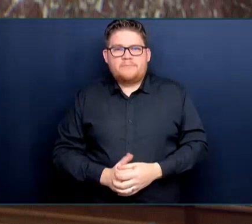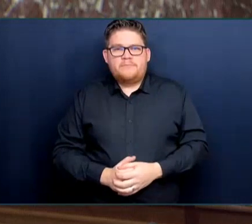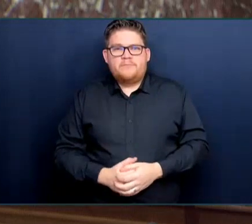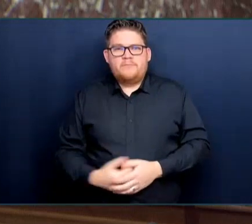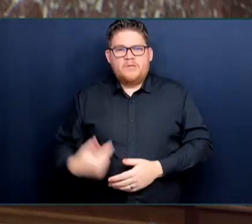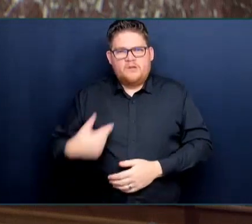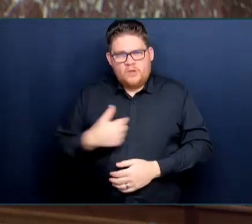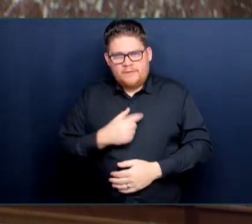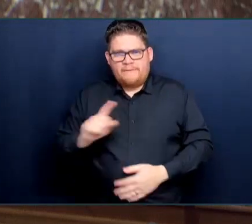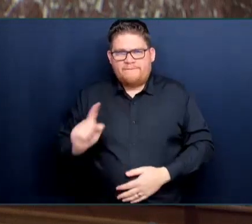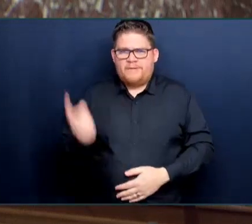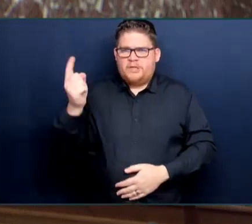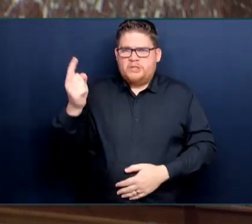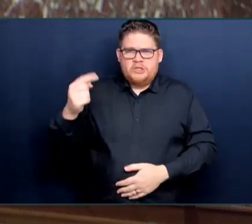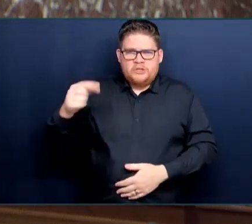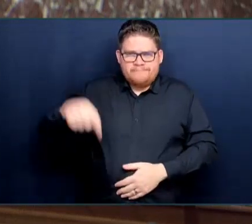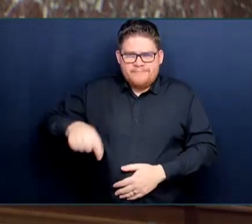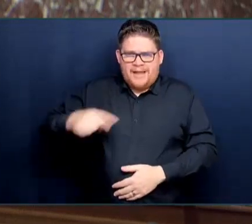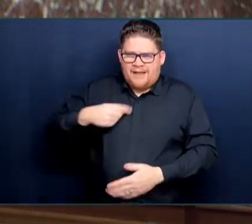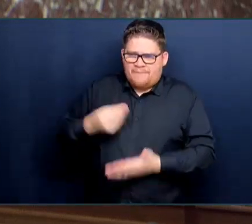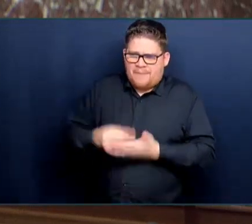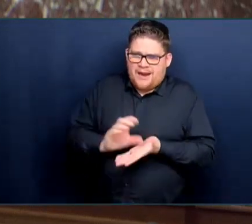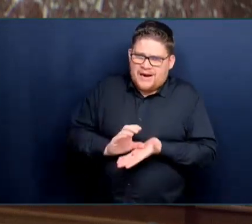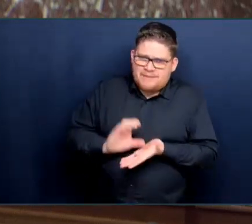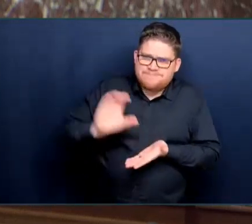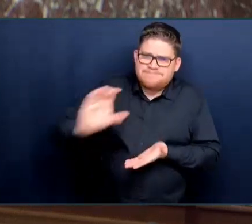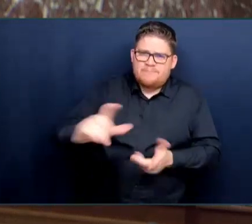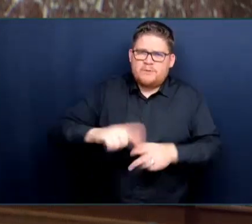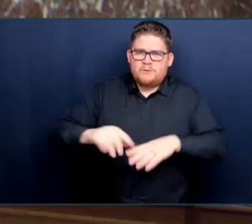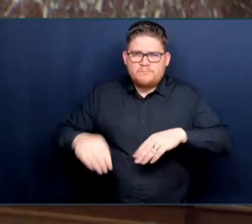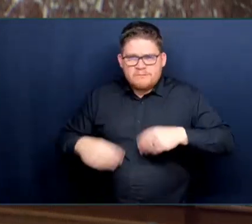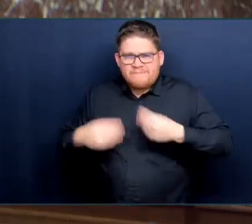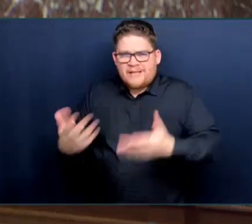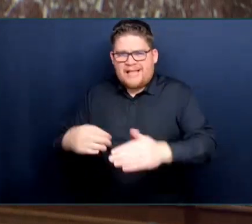public transit expansion through the introduction of a transit-oriented development